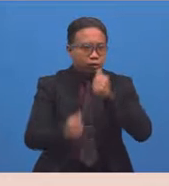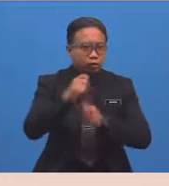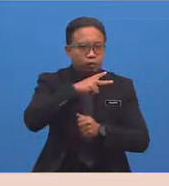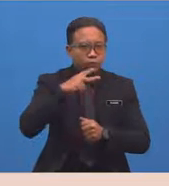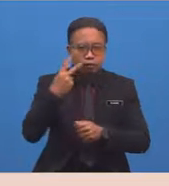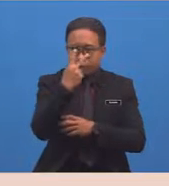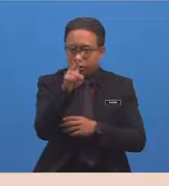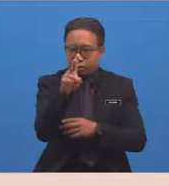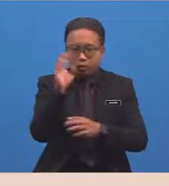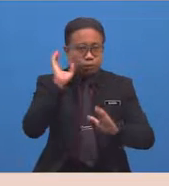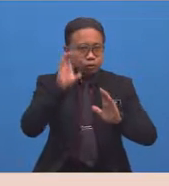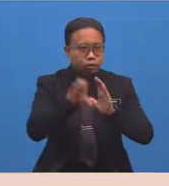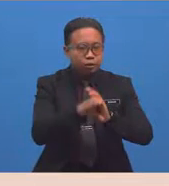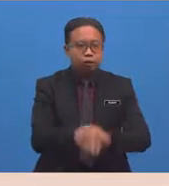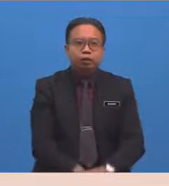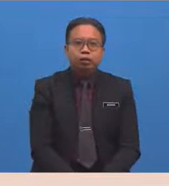in this picture?